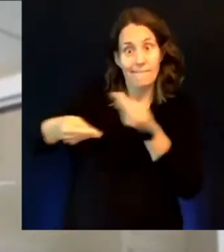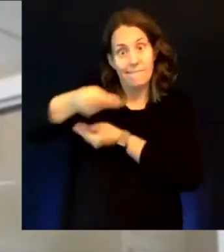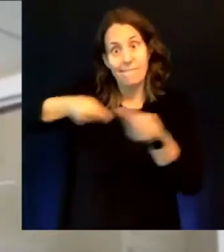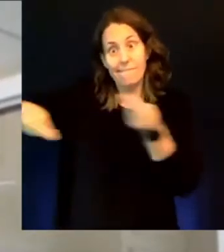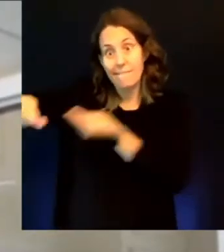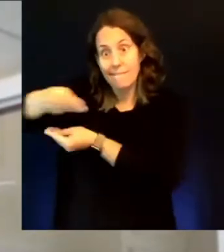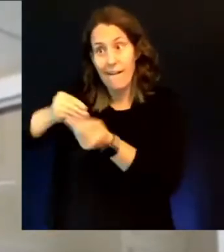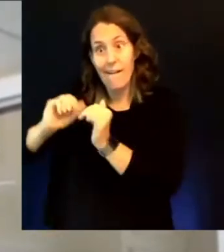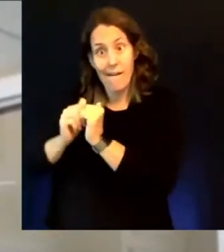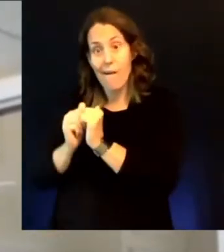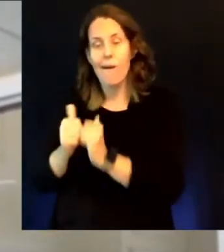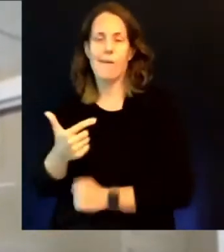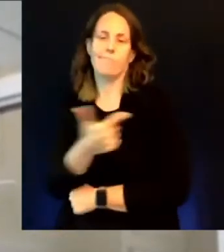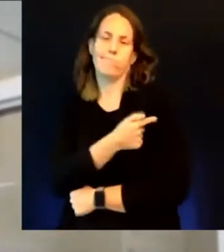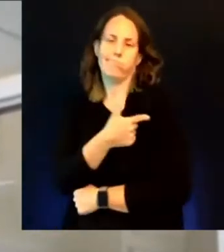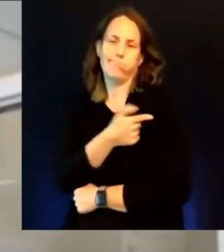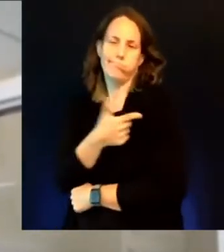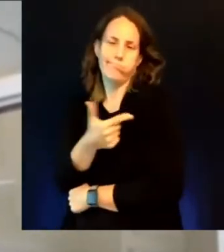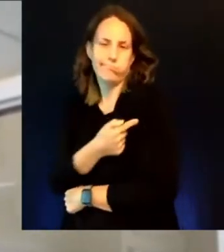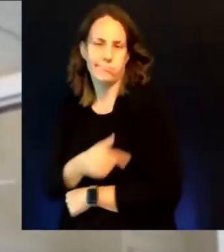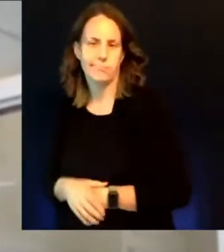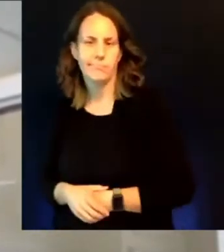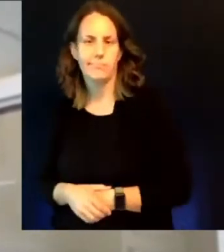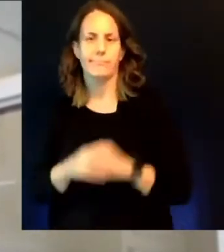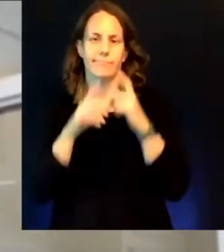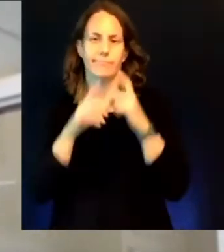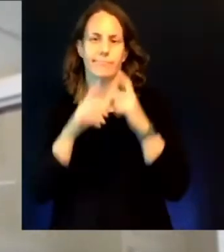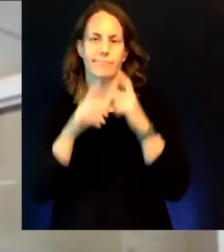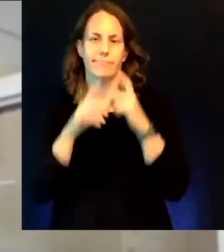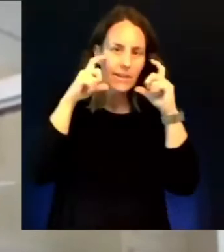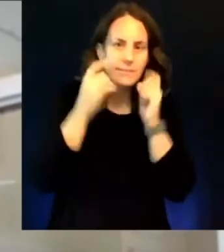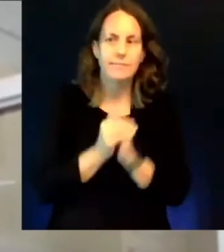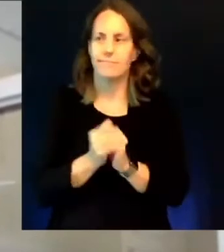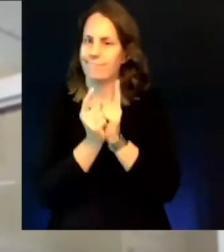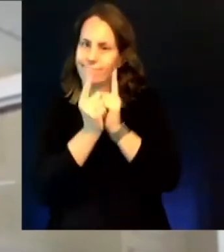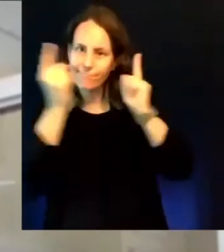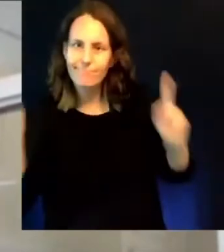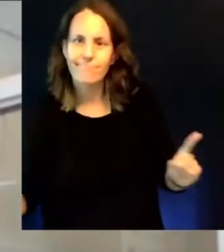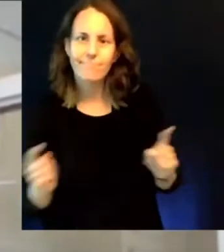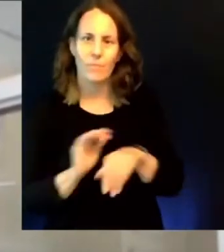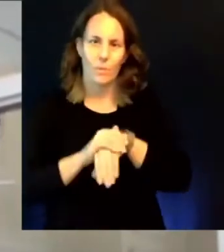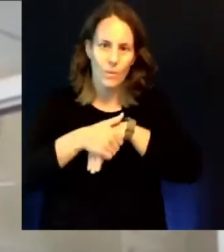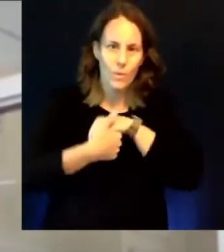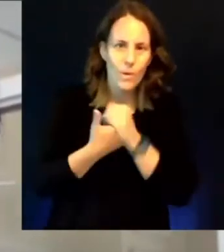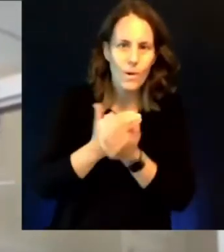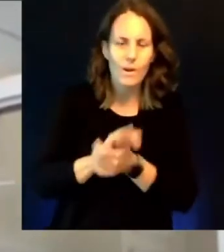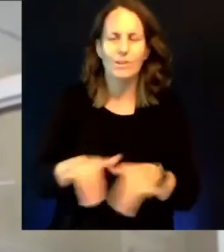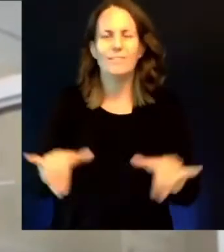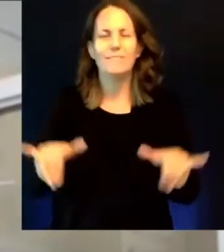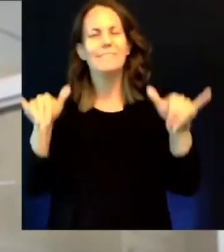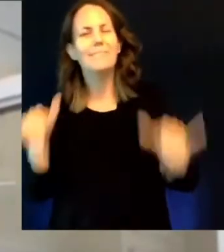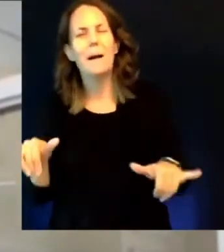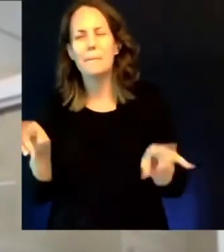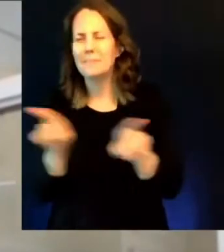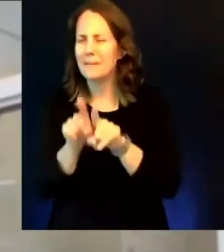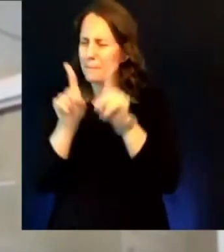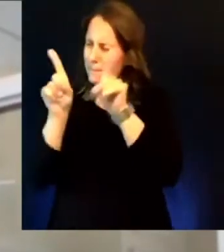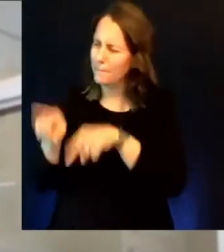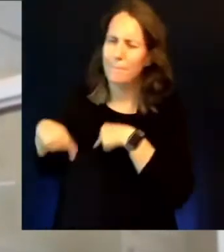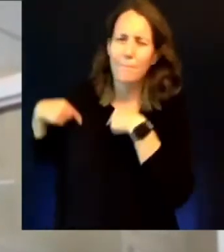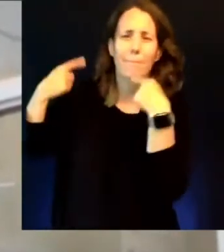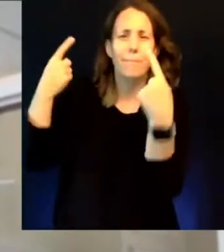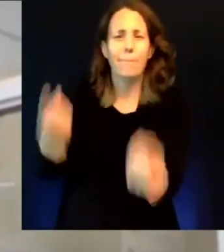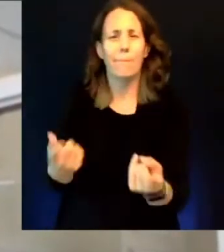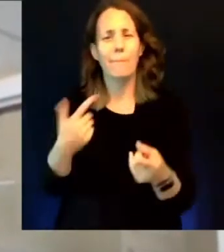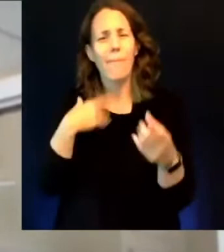So all that we have the same tools, but we need to implement them much more aggressively to have the same impact on reducing transmission. I